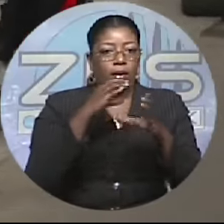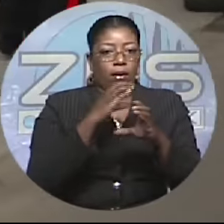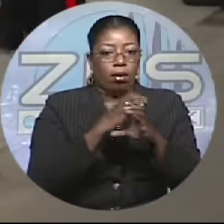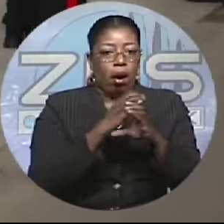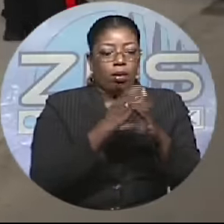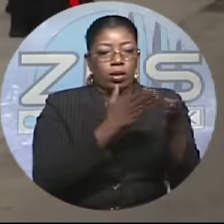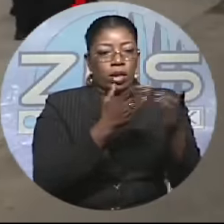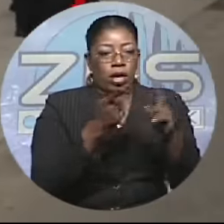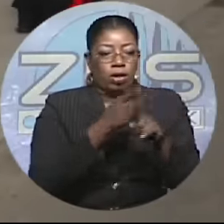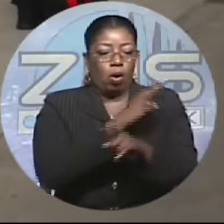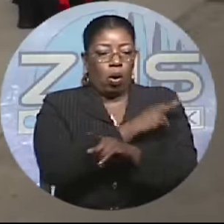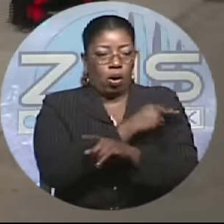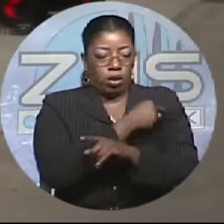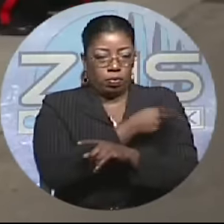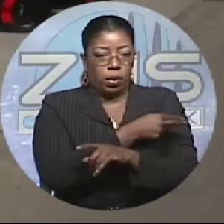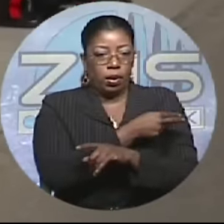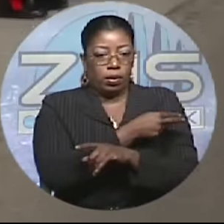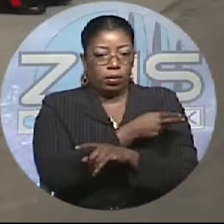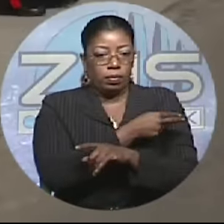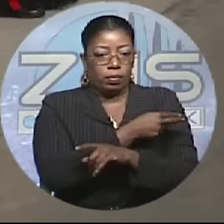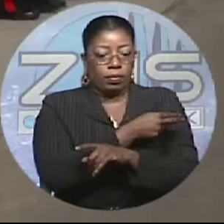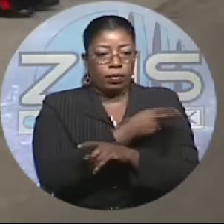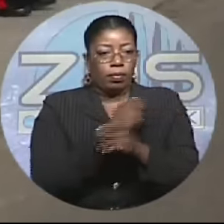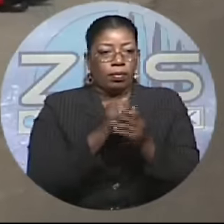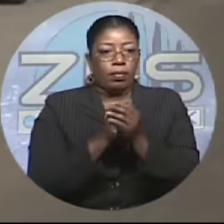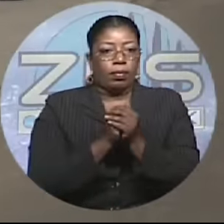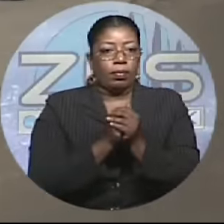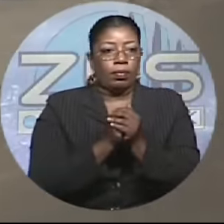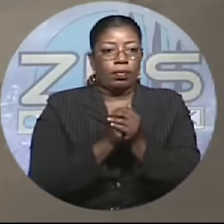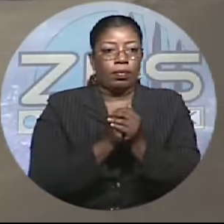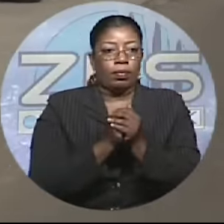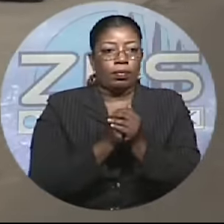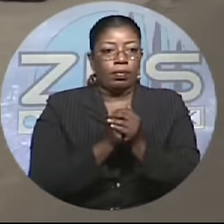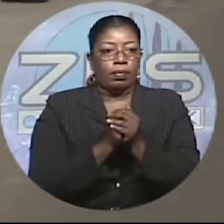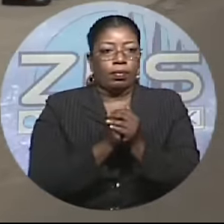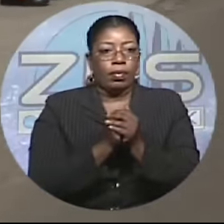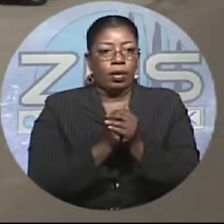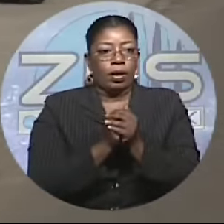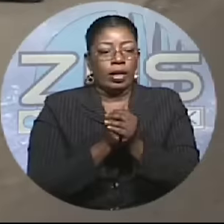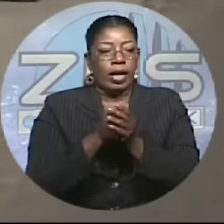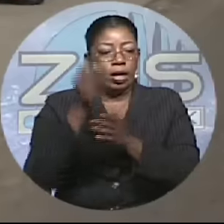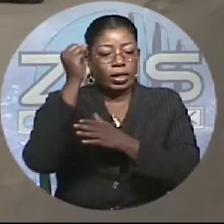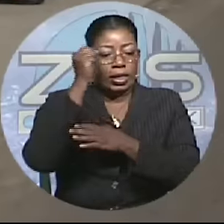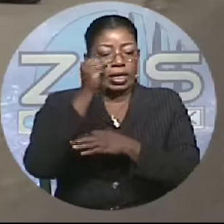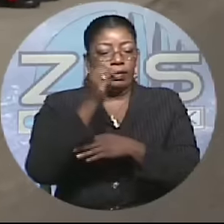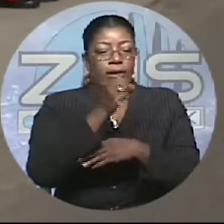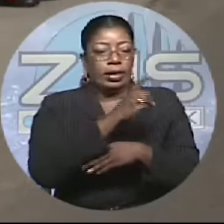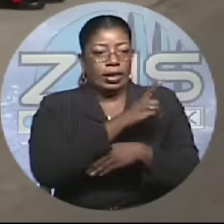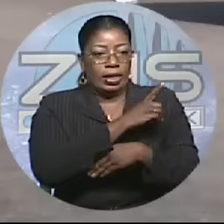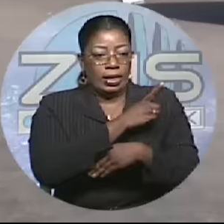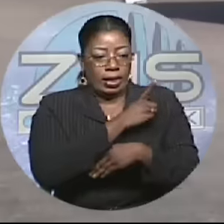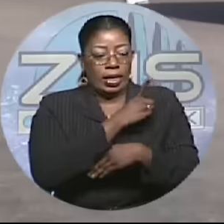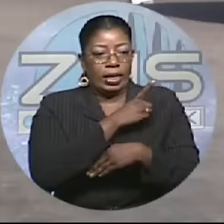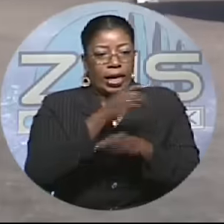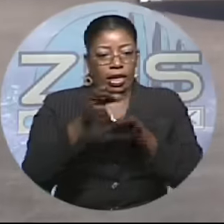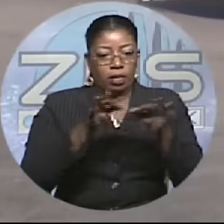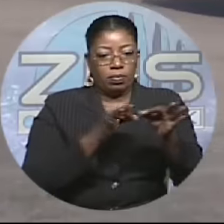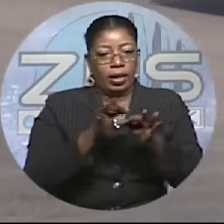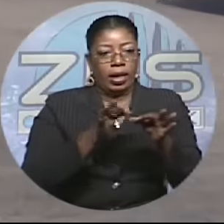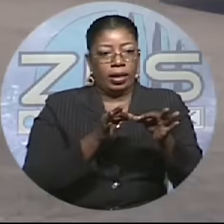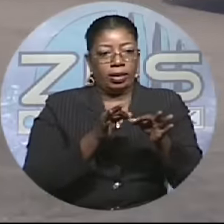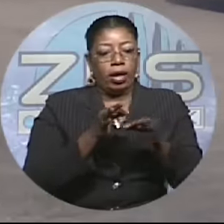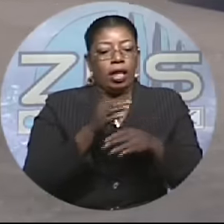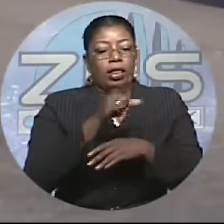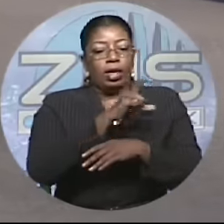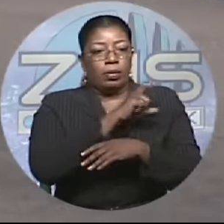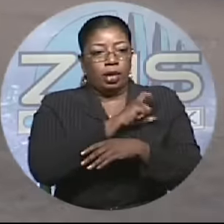for treatment. Police liaison officer, Assistant Police Commissioner Stephen Dean, explained that officers were attempting to stop the